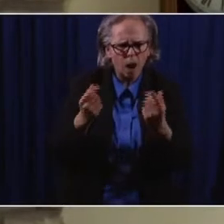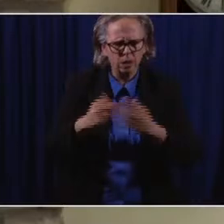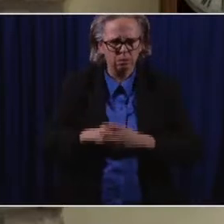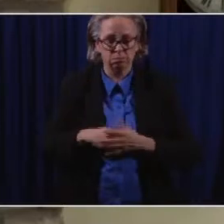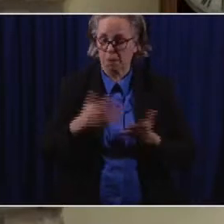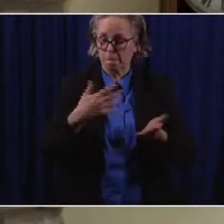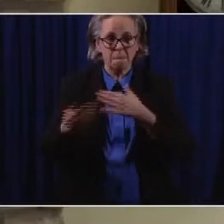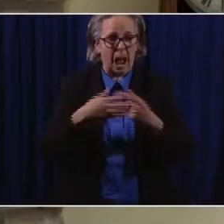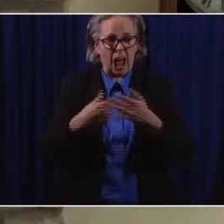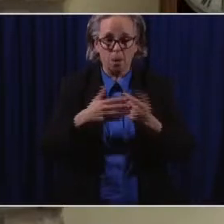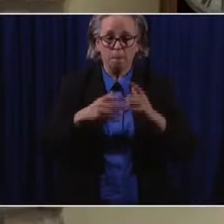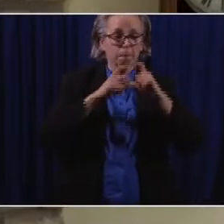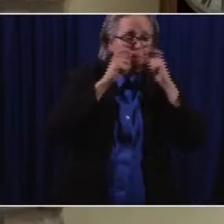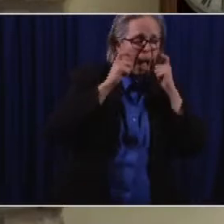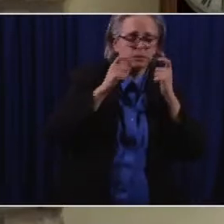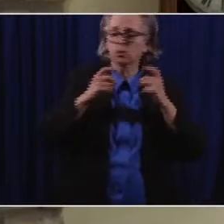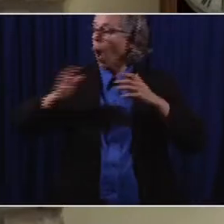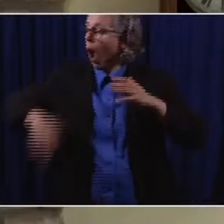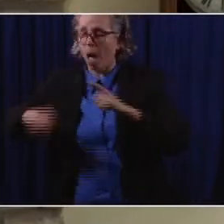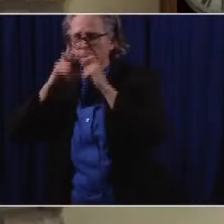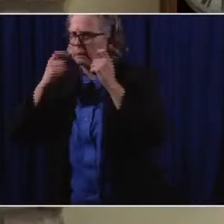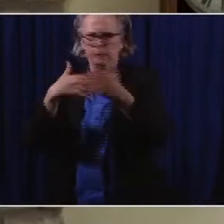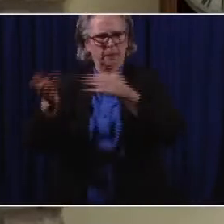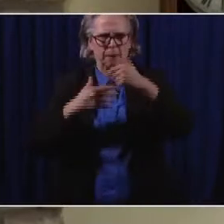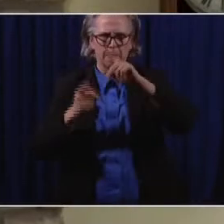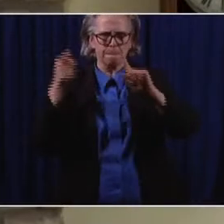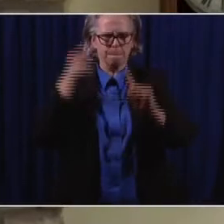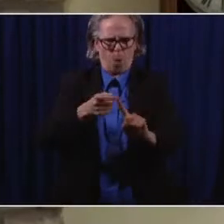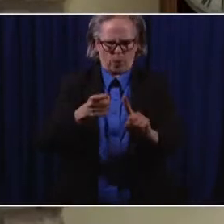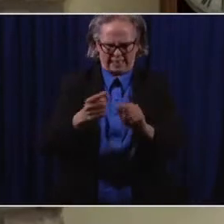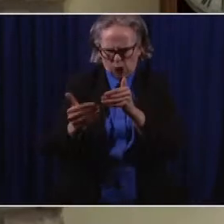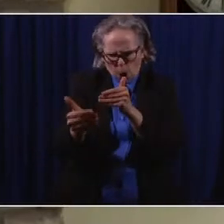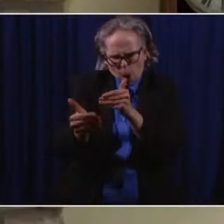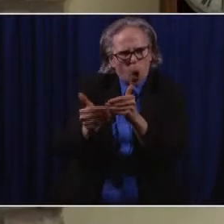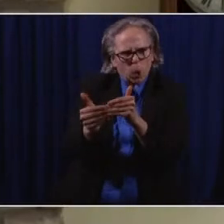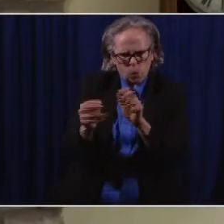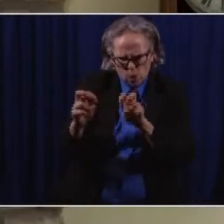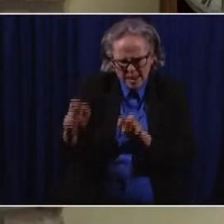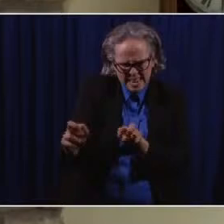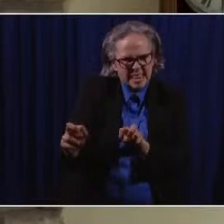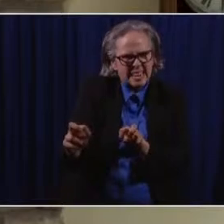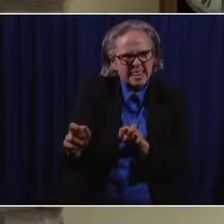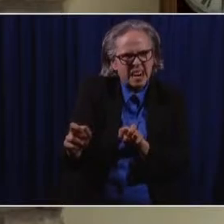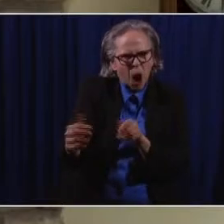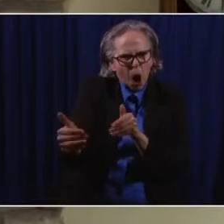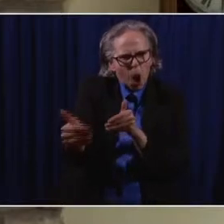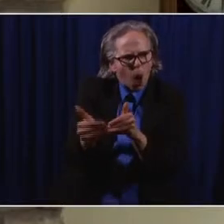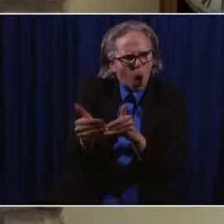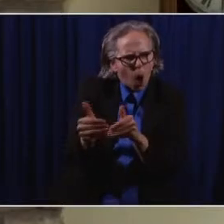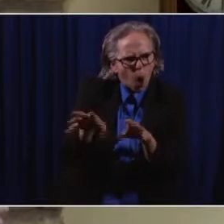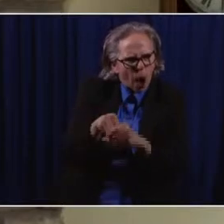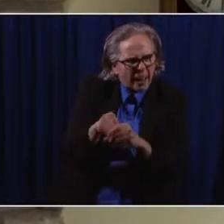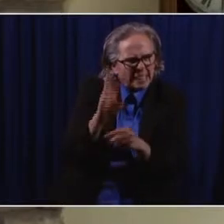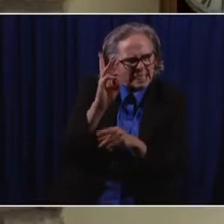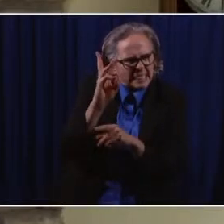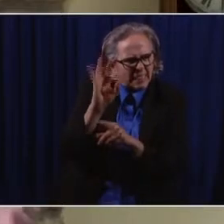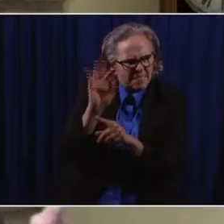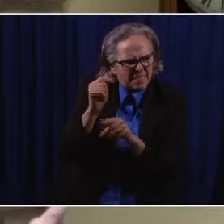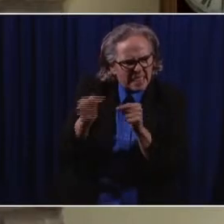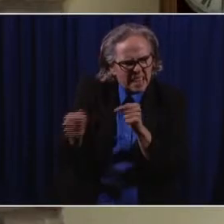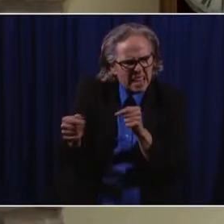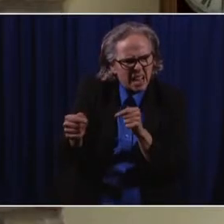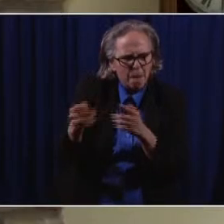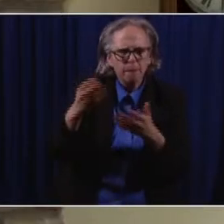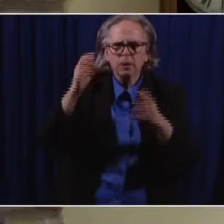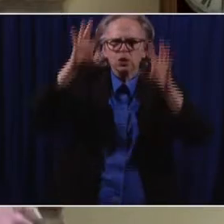a mask. And so what people have said to us is, look, both people were wearing masks.